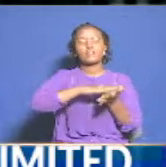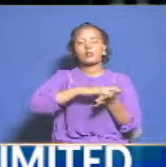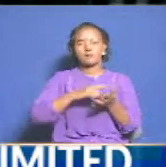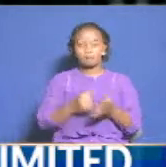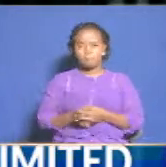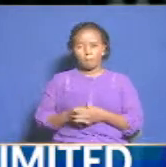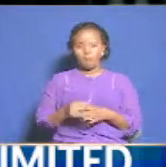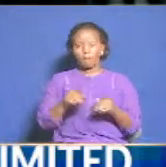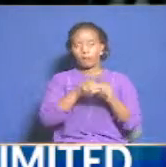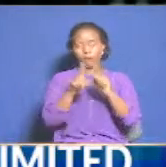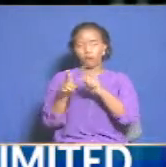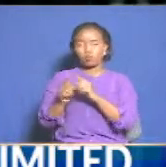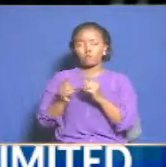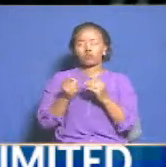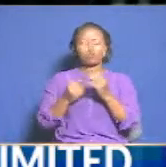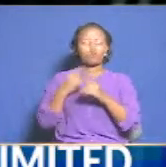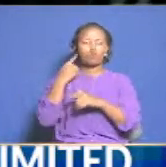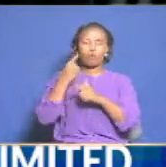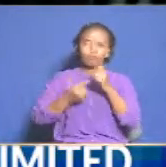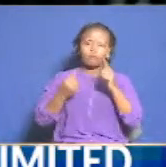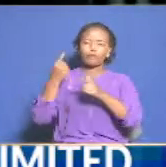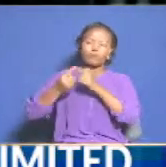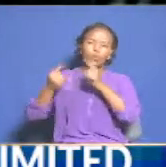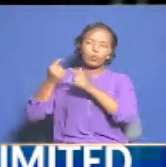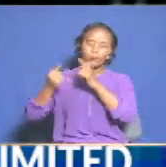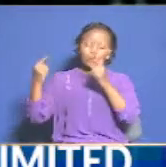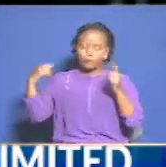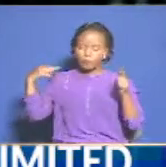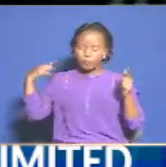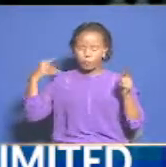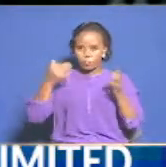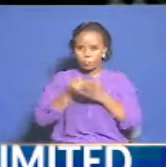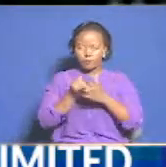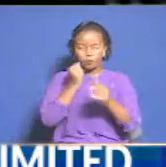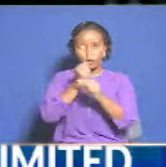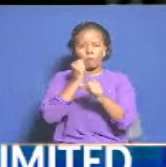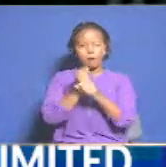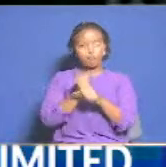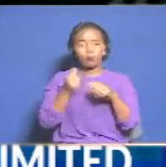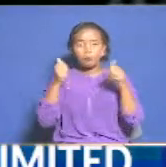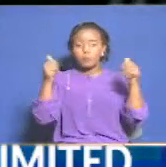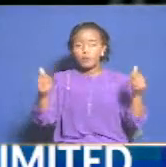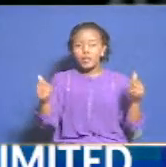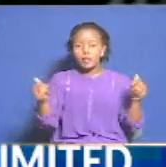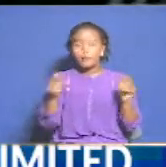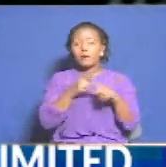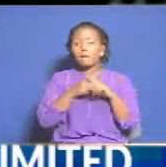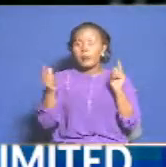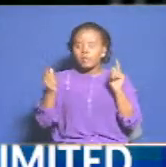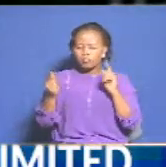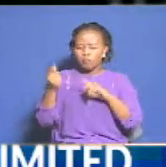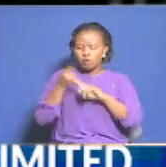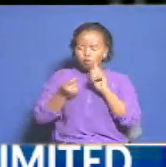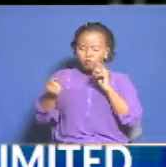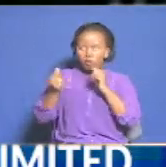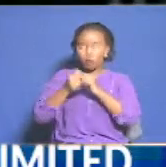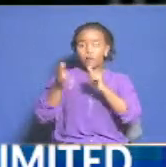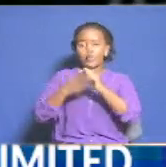port for those years performed well, but unfortunately since the